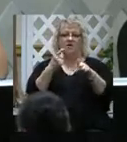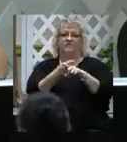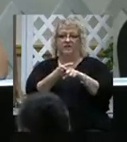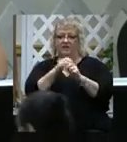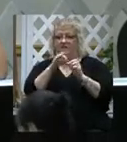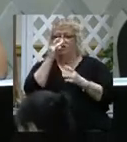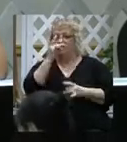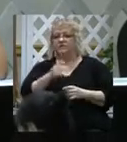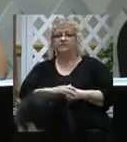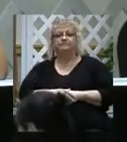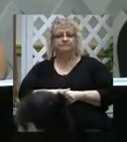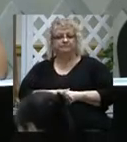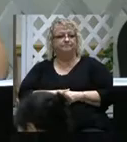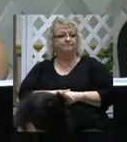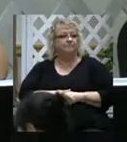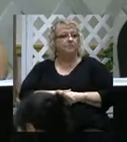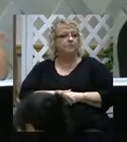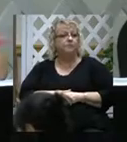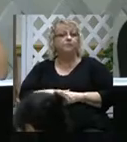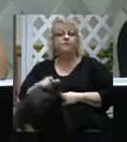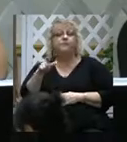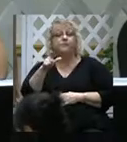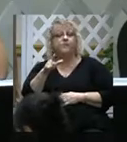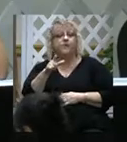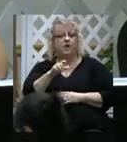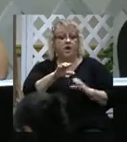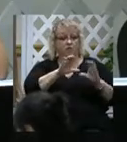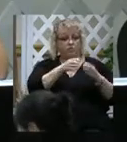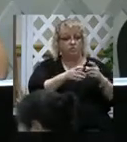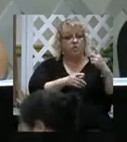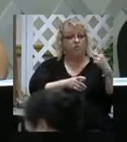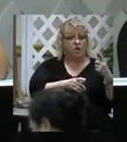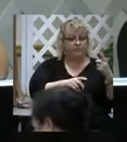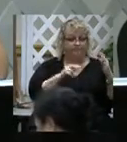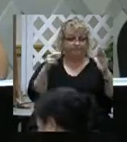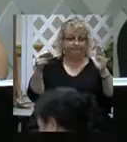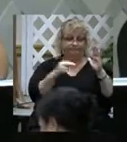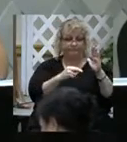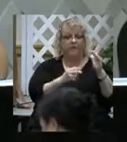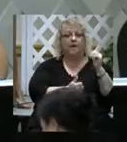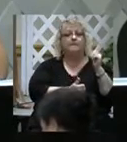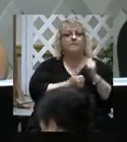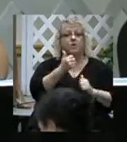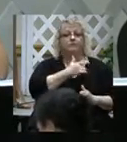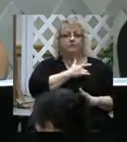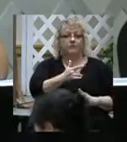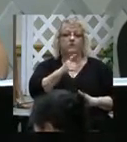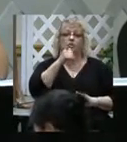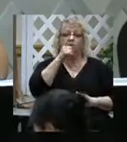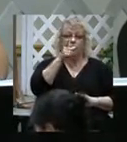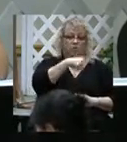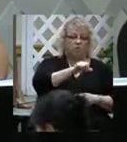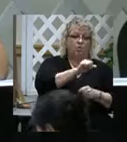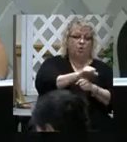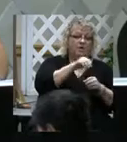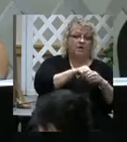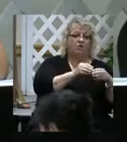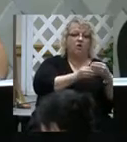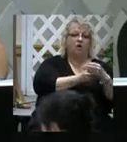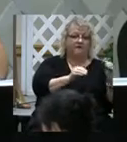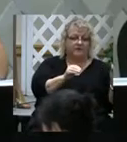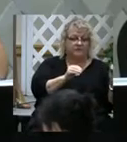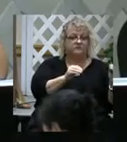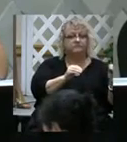that. So in cluster 1, as you can see, mostly it's those who work in the